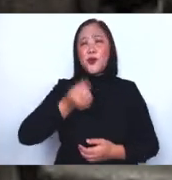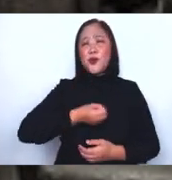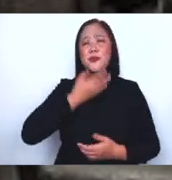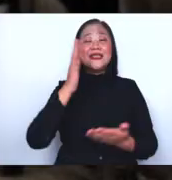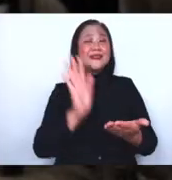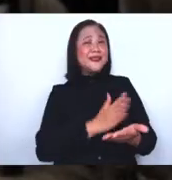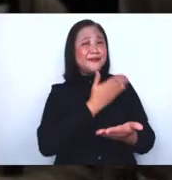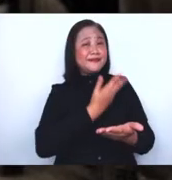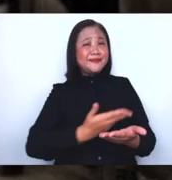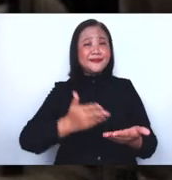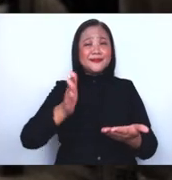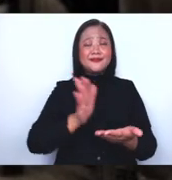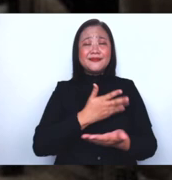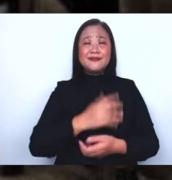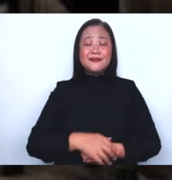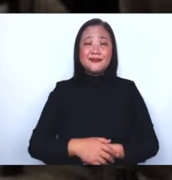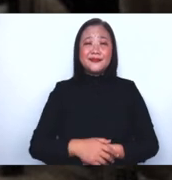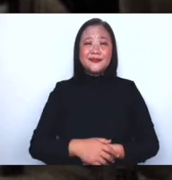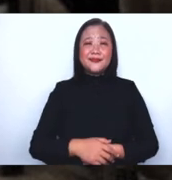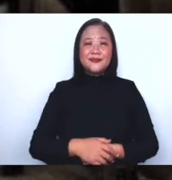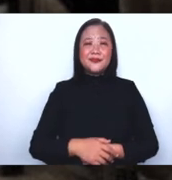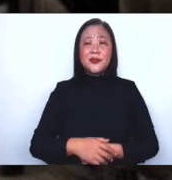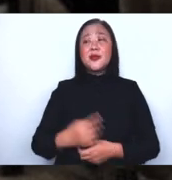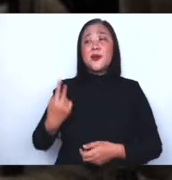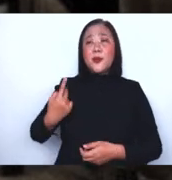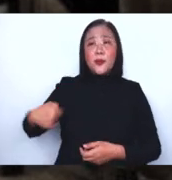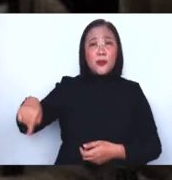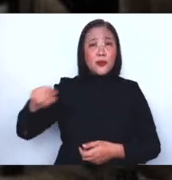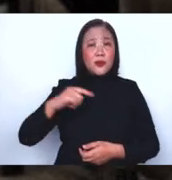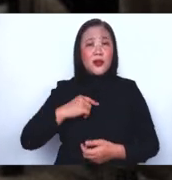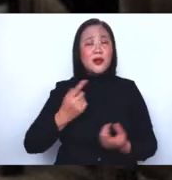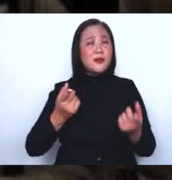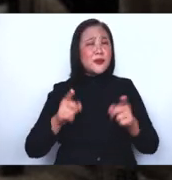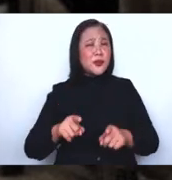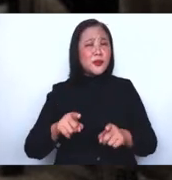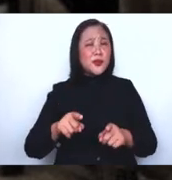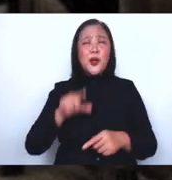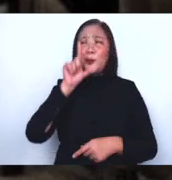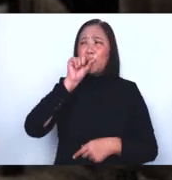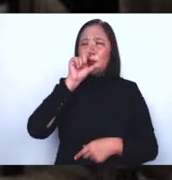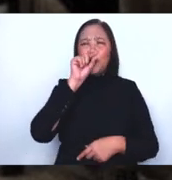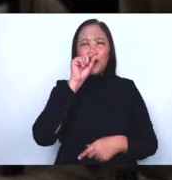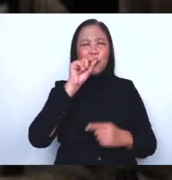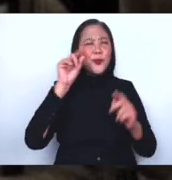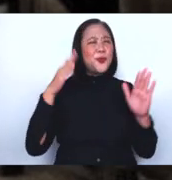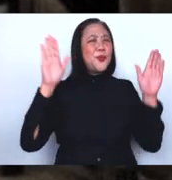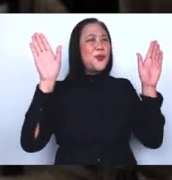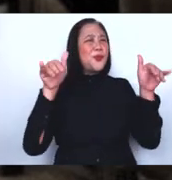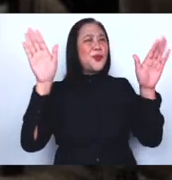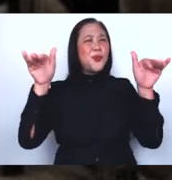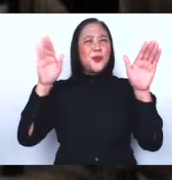singing. Well, all about us, the pigeons whirled.